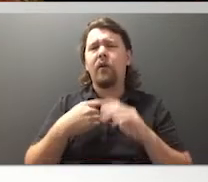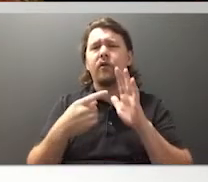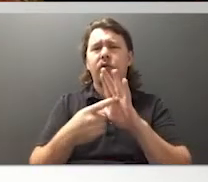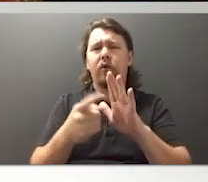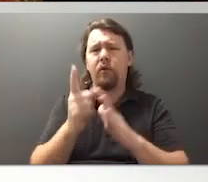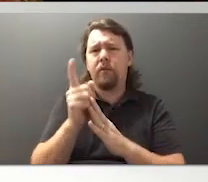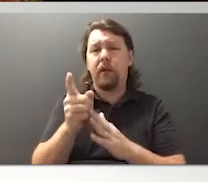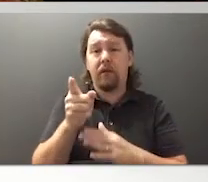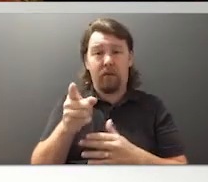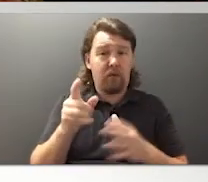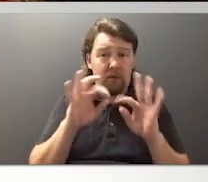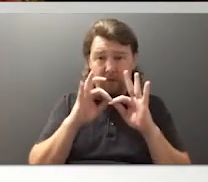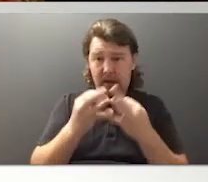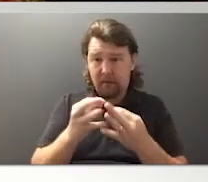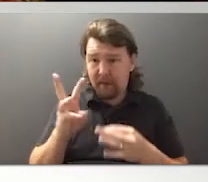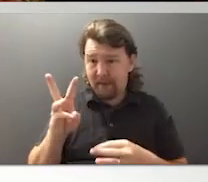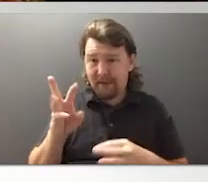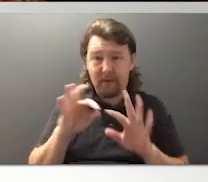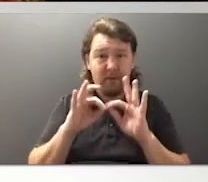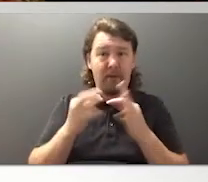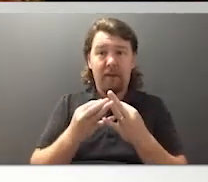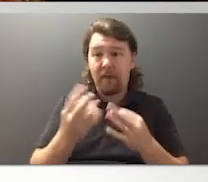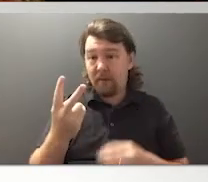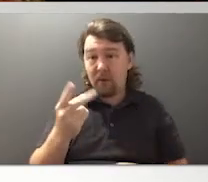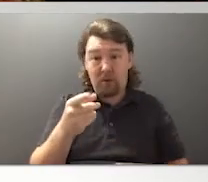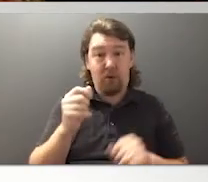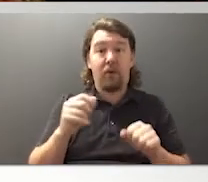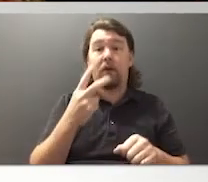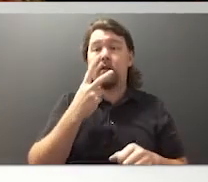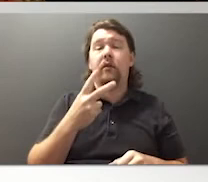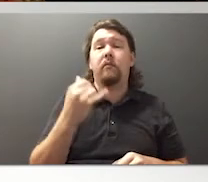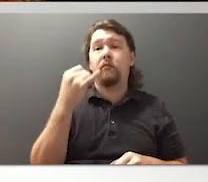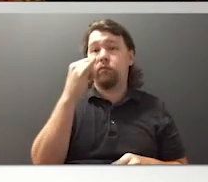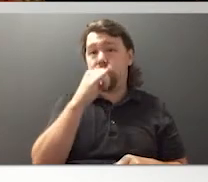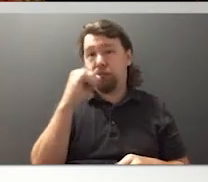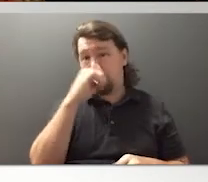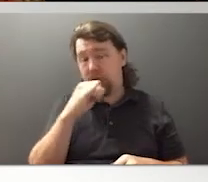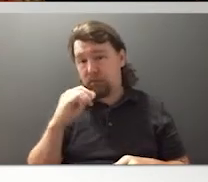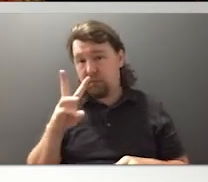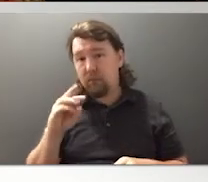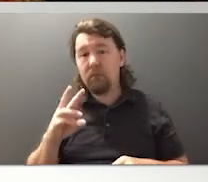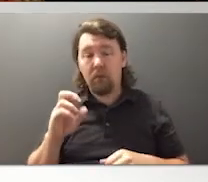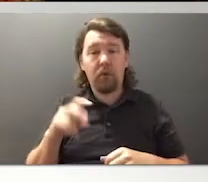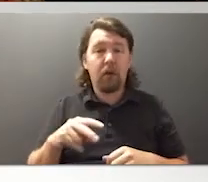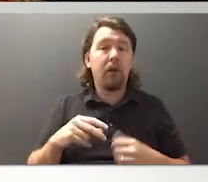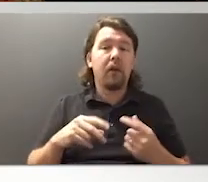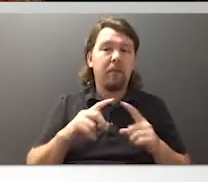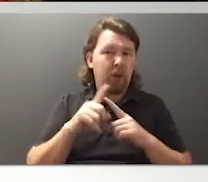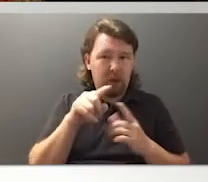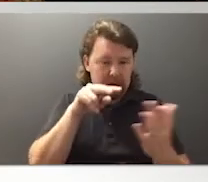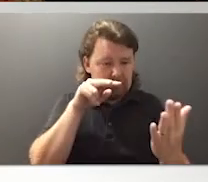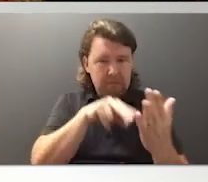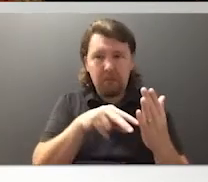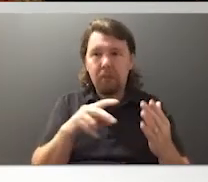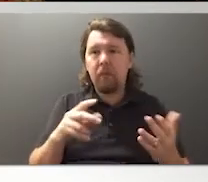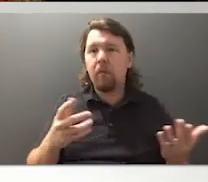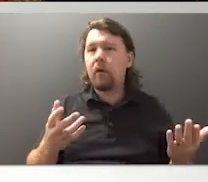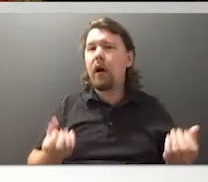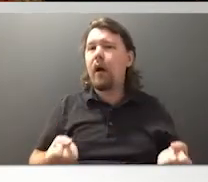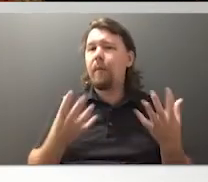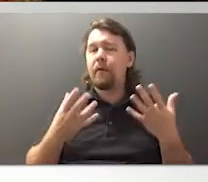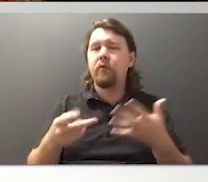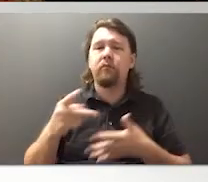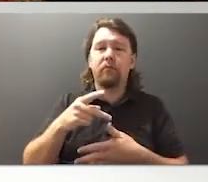you're a family of 6 or a family of 2, you can see where that level of income falls as well. It still does require us to